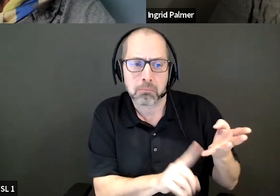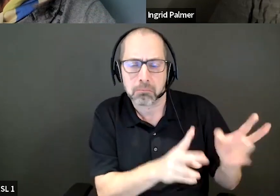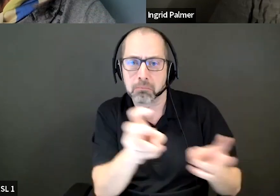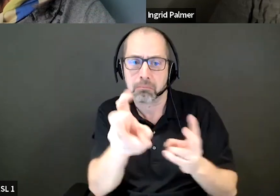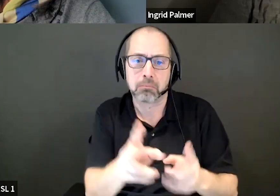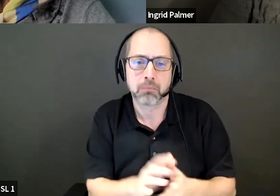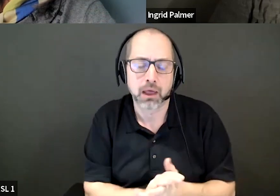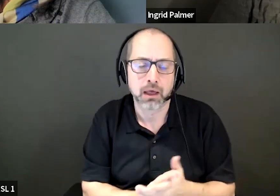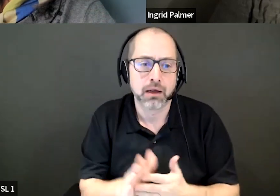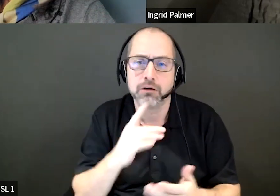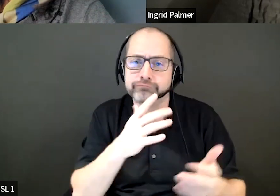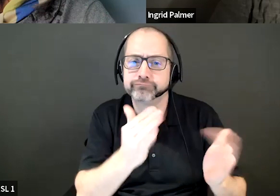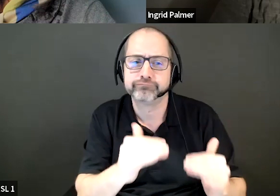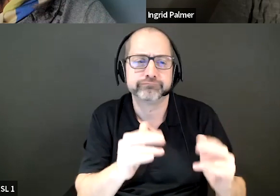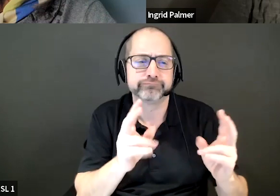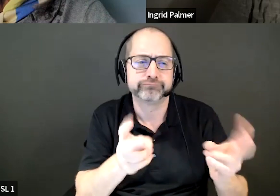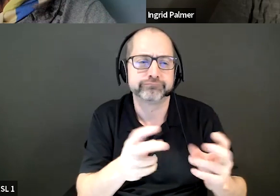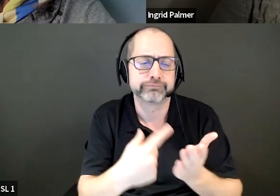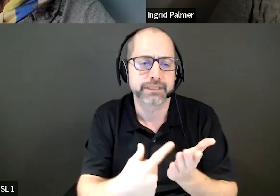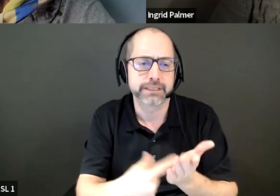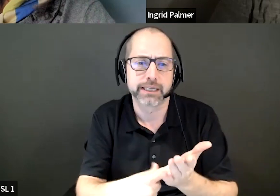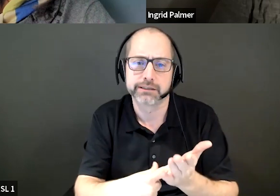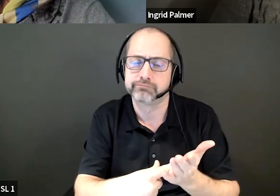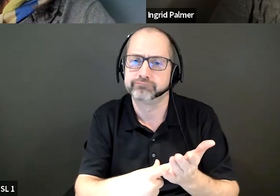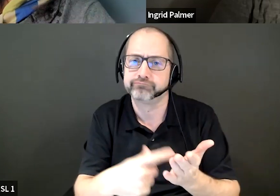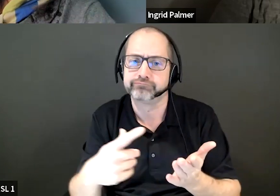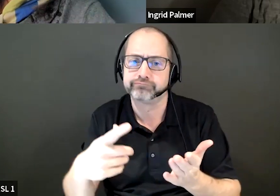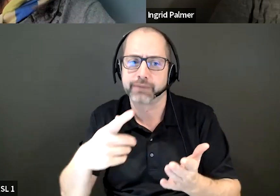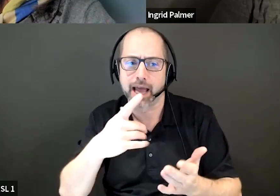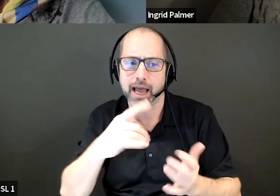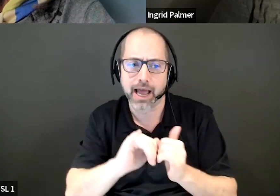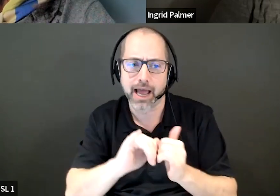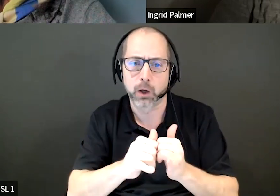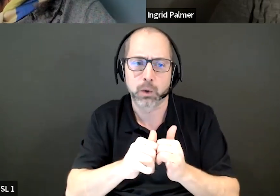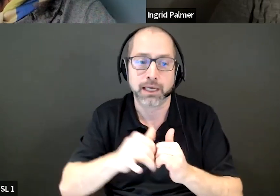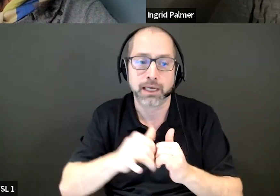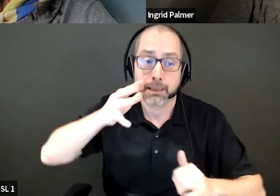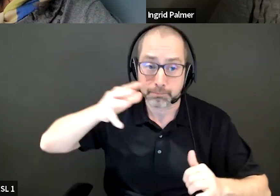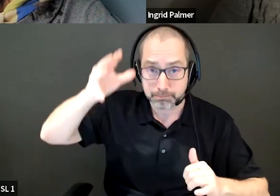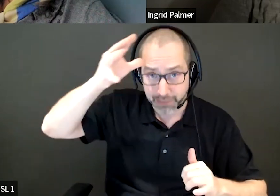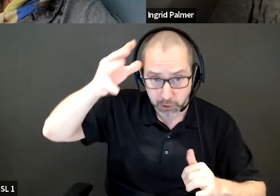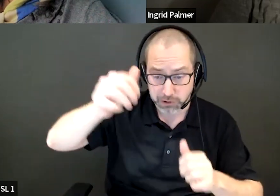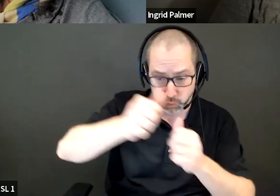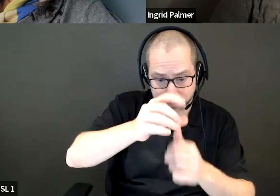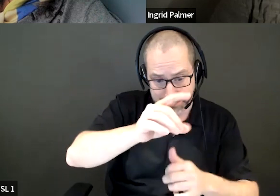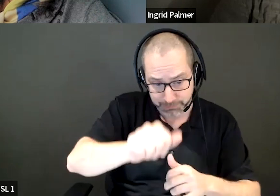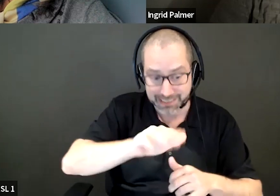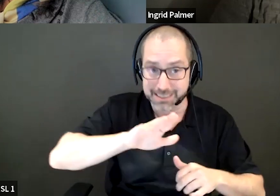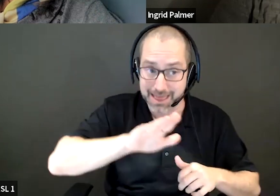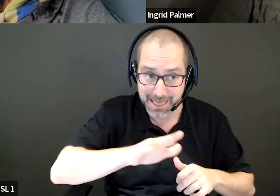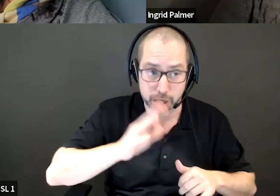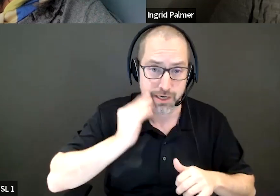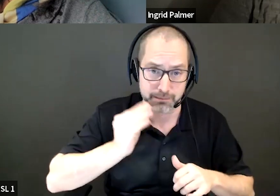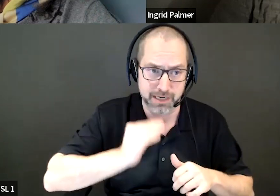the understanding of the diverse experience of parents with disabilities. And that